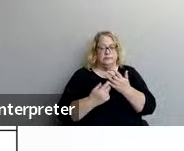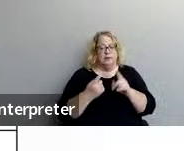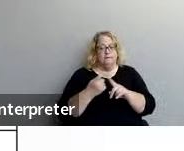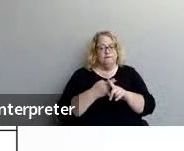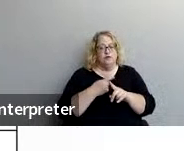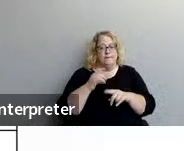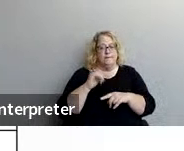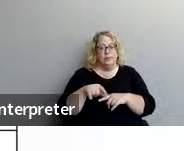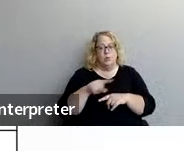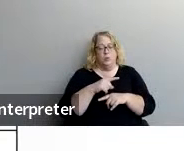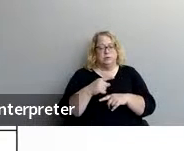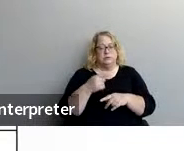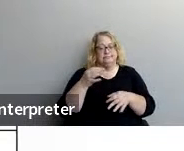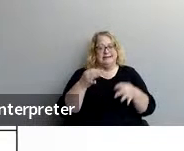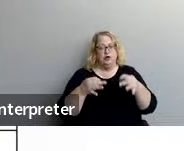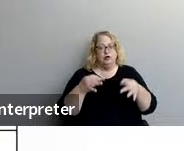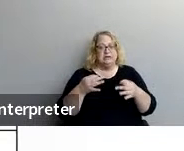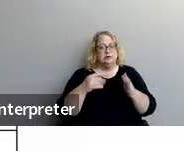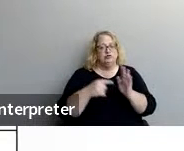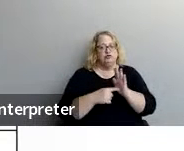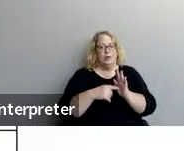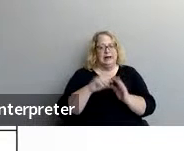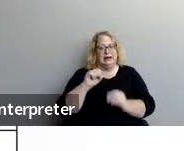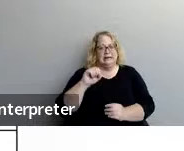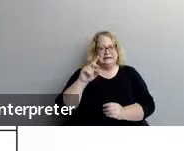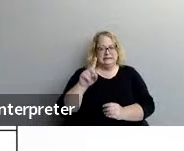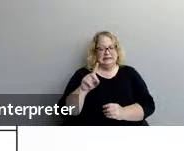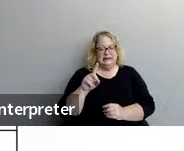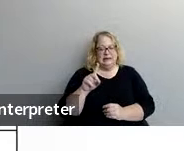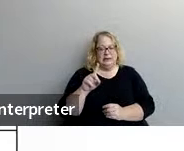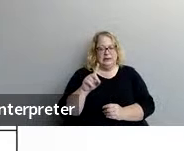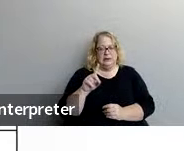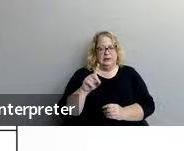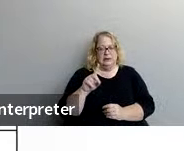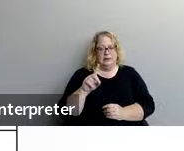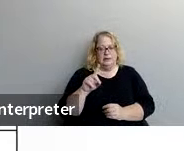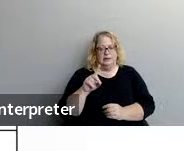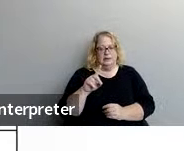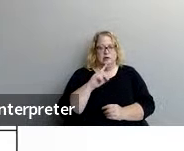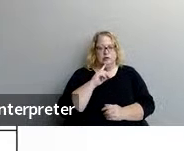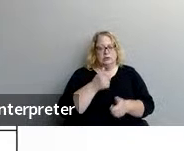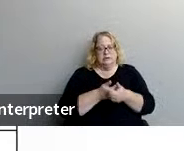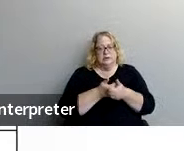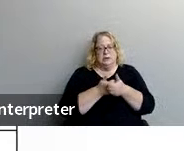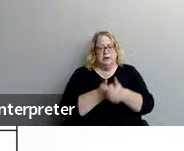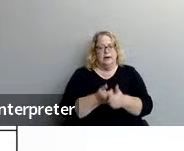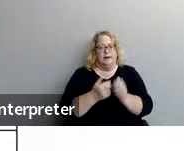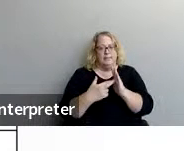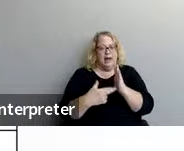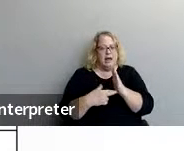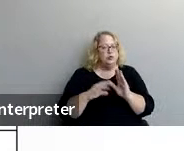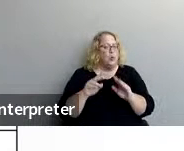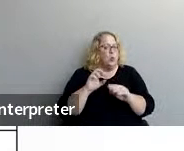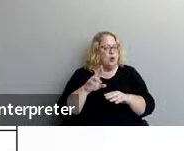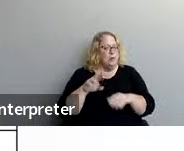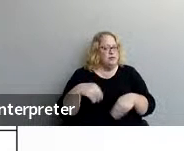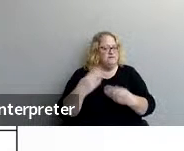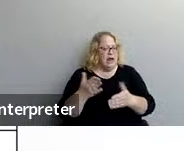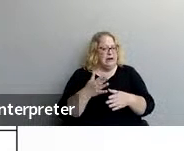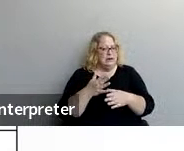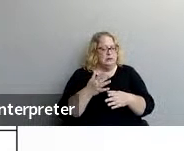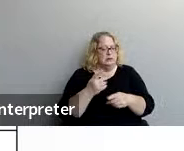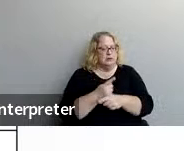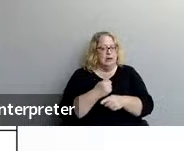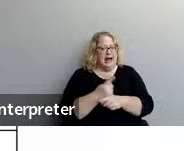of those hearings show that SSD actually is in compliance or is providing adequate services